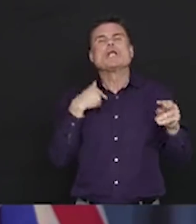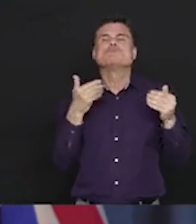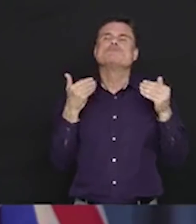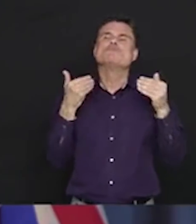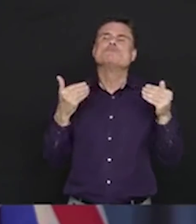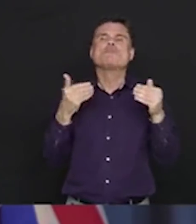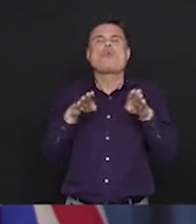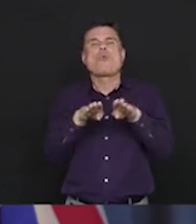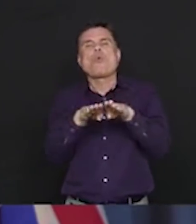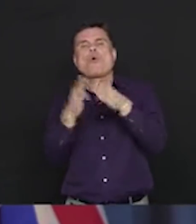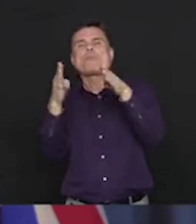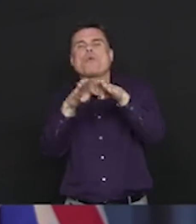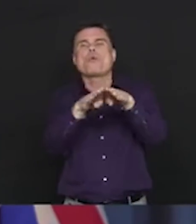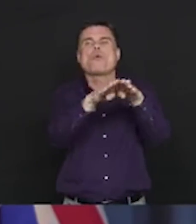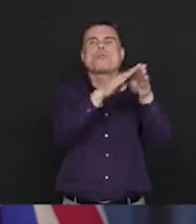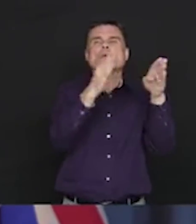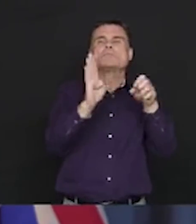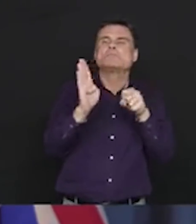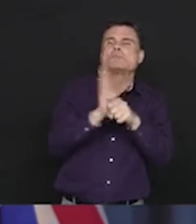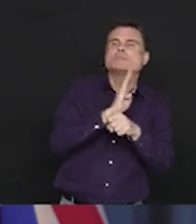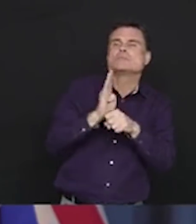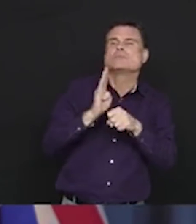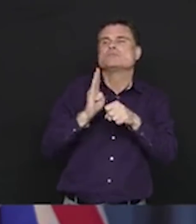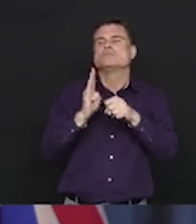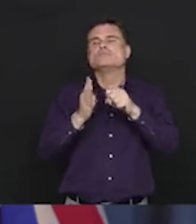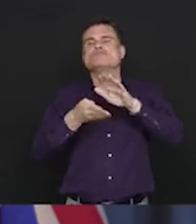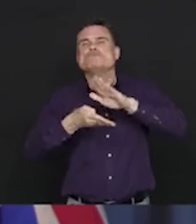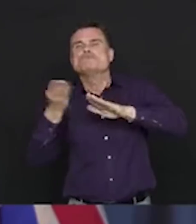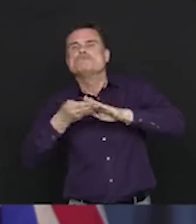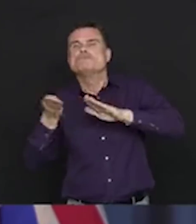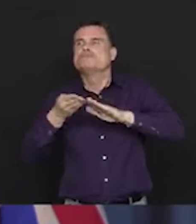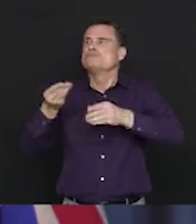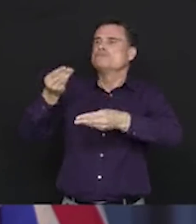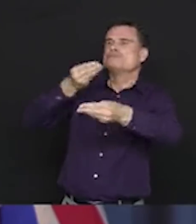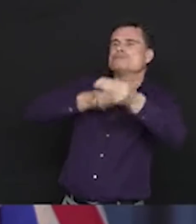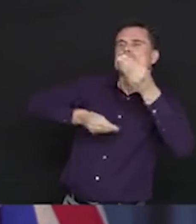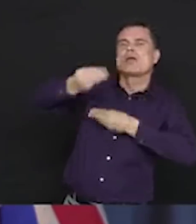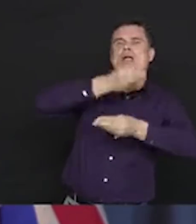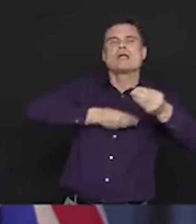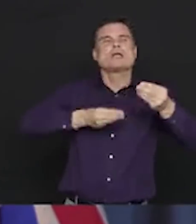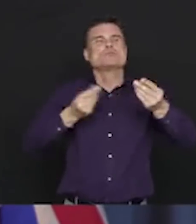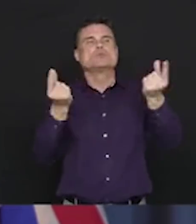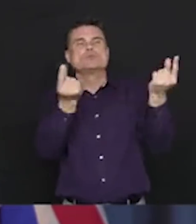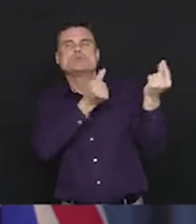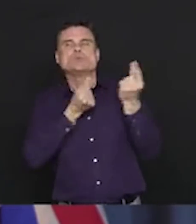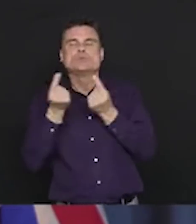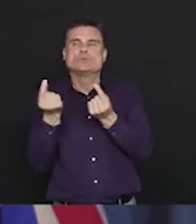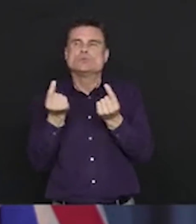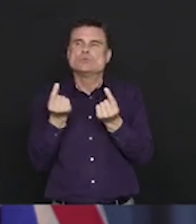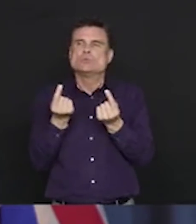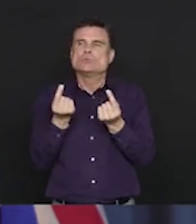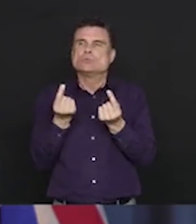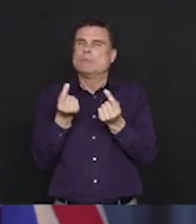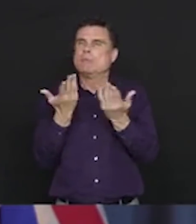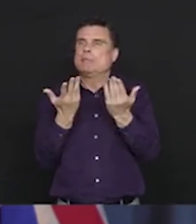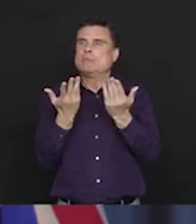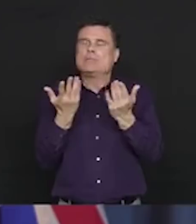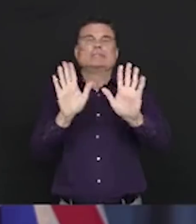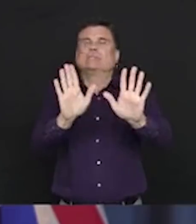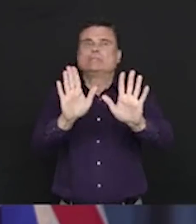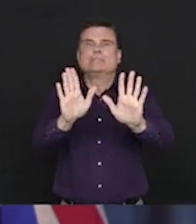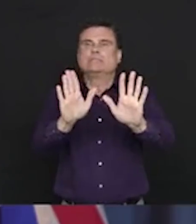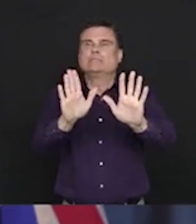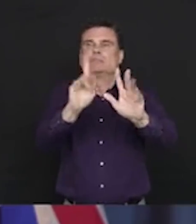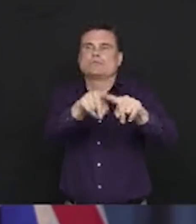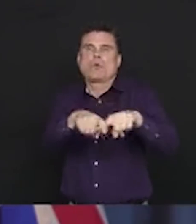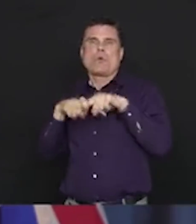to, likely, a very similar scenario to what we were about 6 weeks ago, when we were doing very active